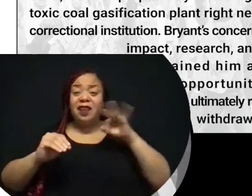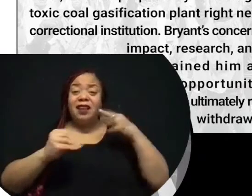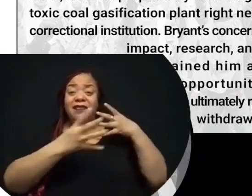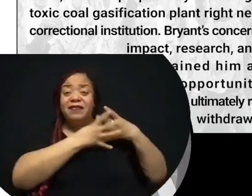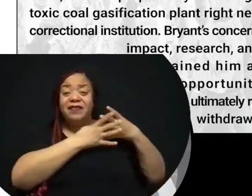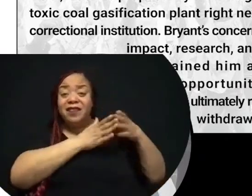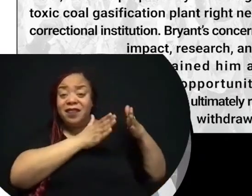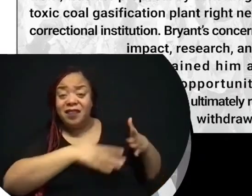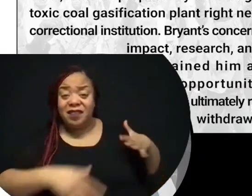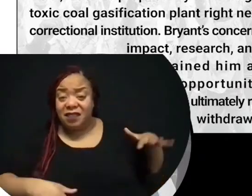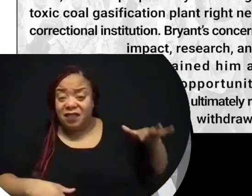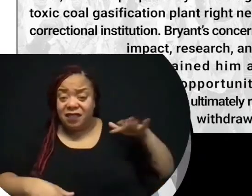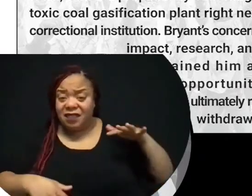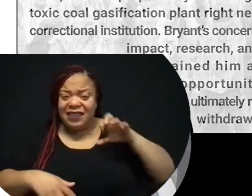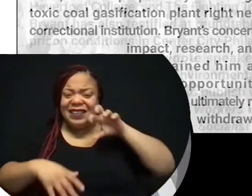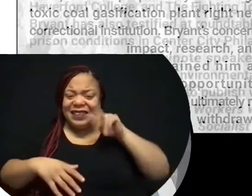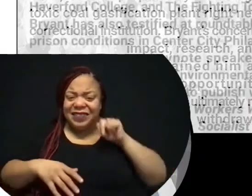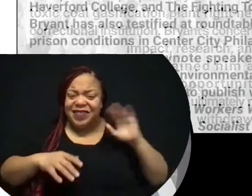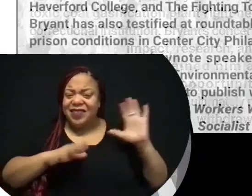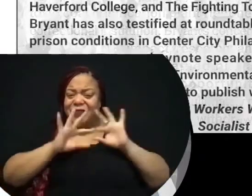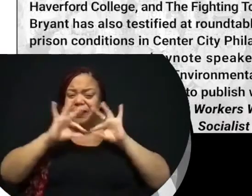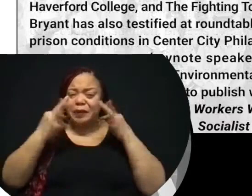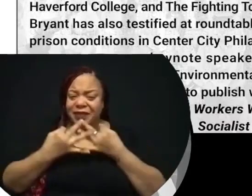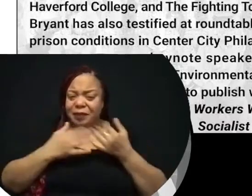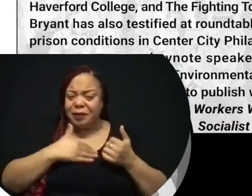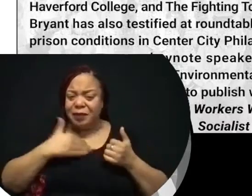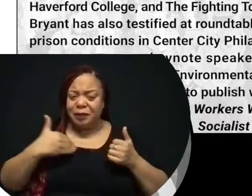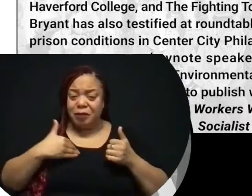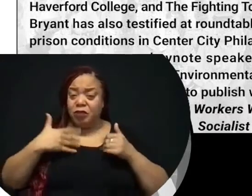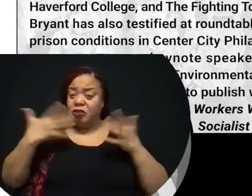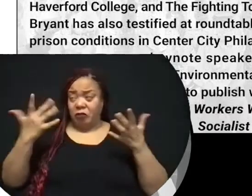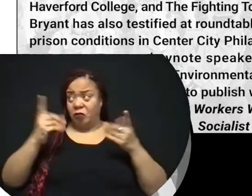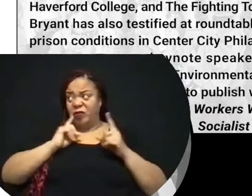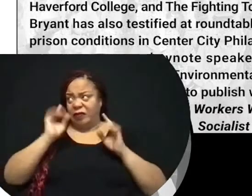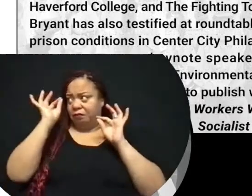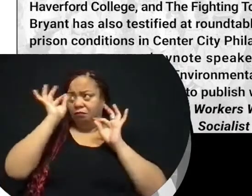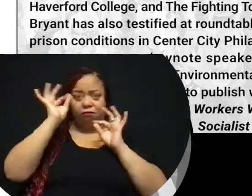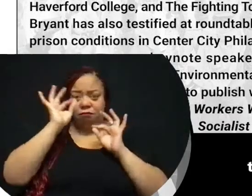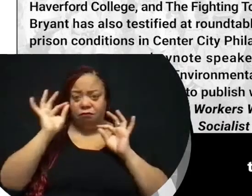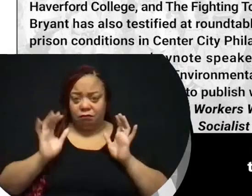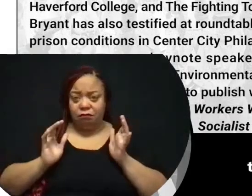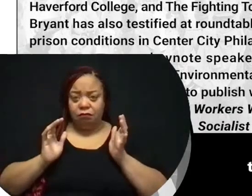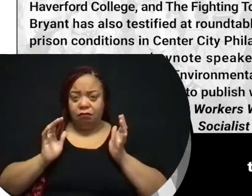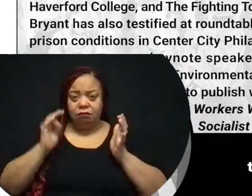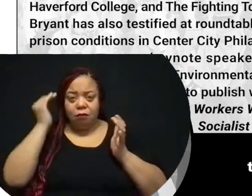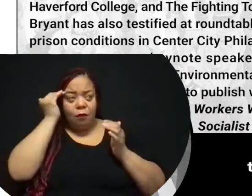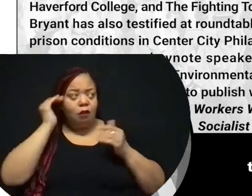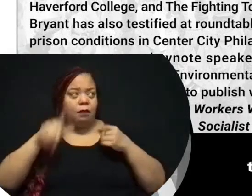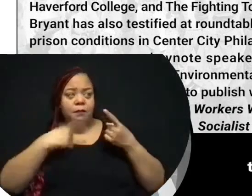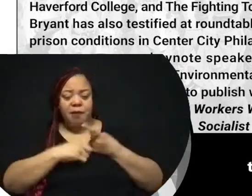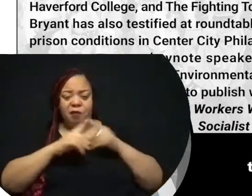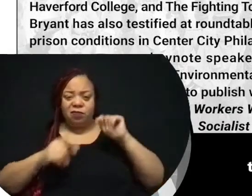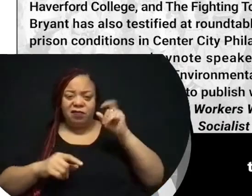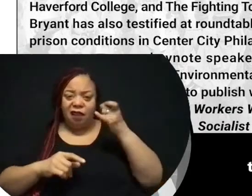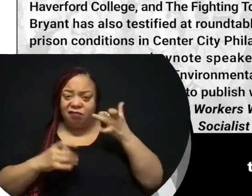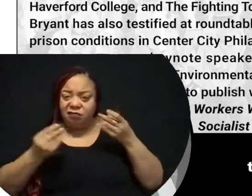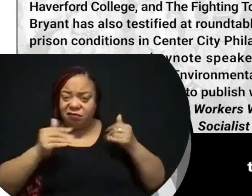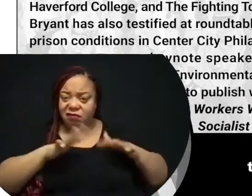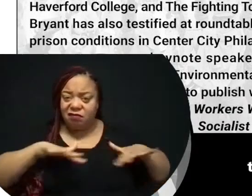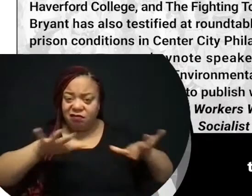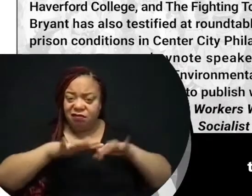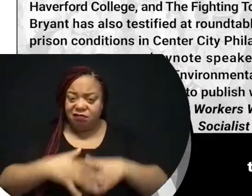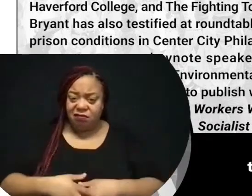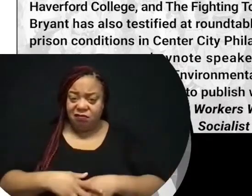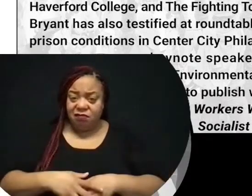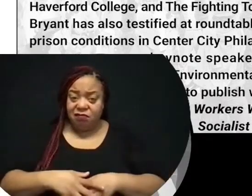As an environmentalist, I would rather have one good eye than the two evil eyes that the corporate raiders